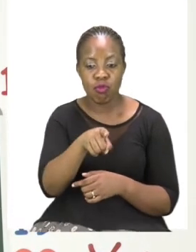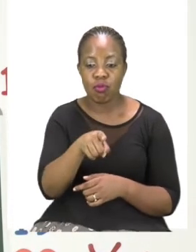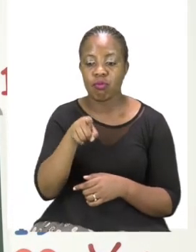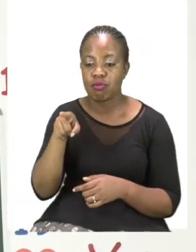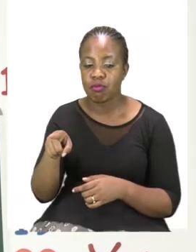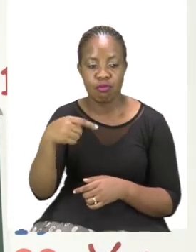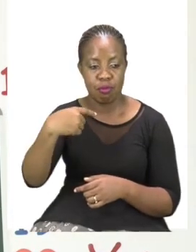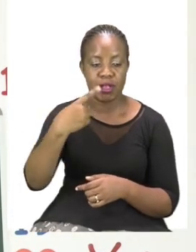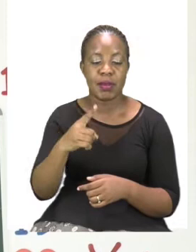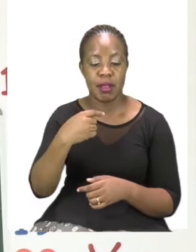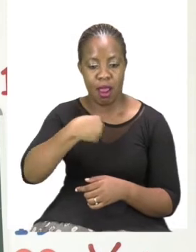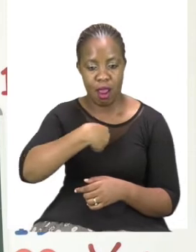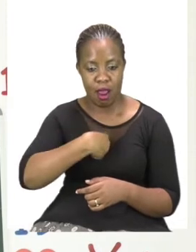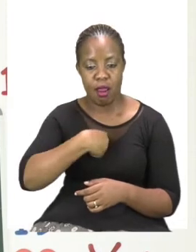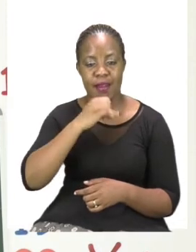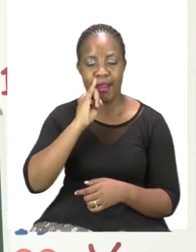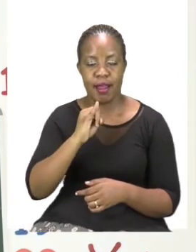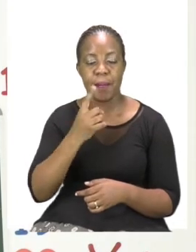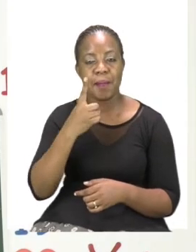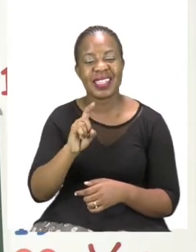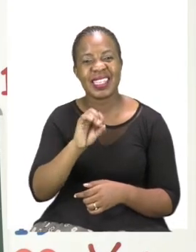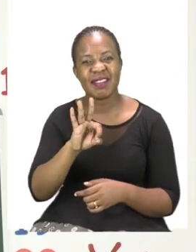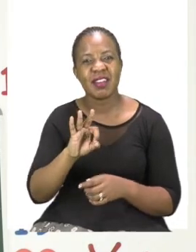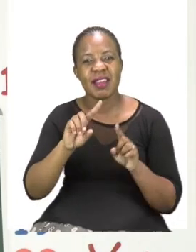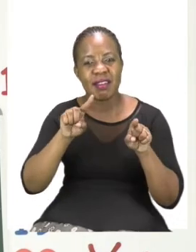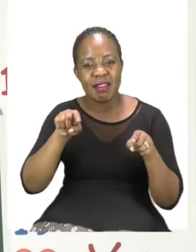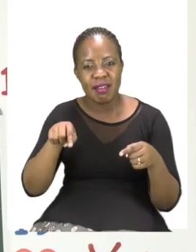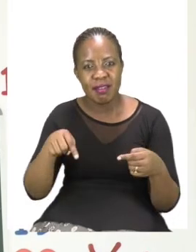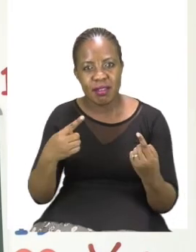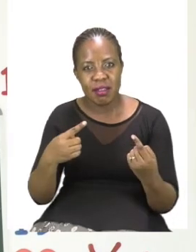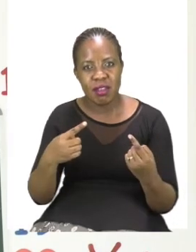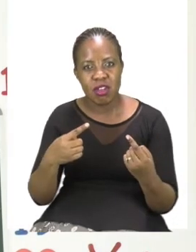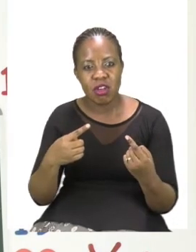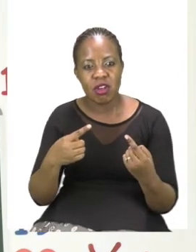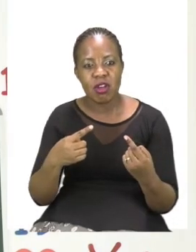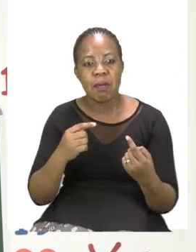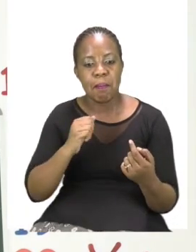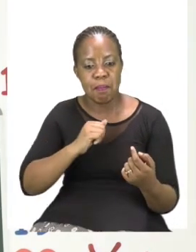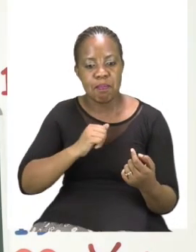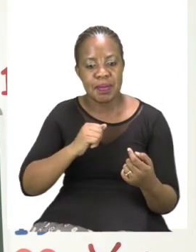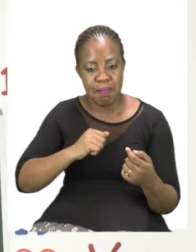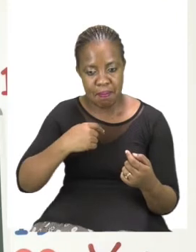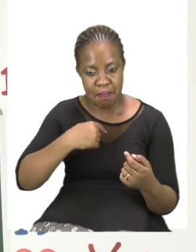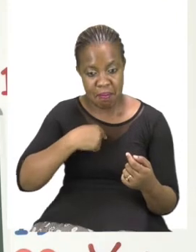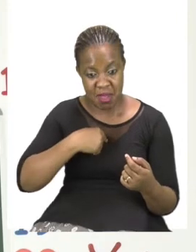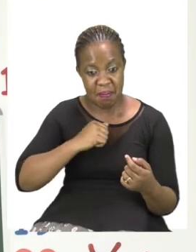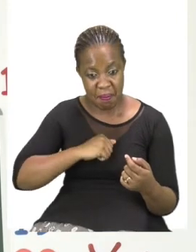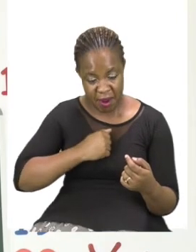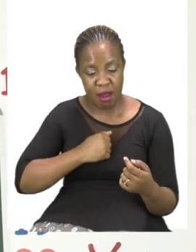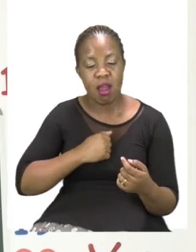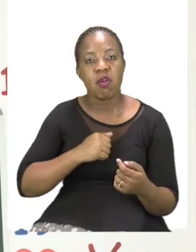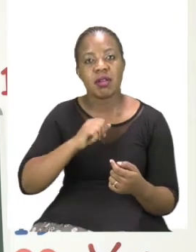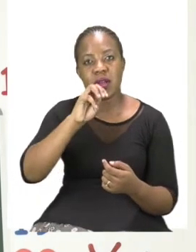drum belongs to you, then you say my. We are showing that